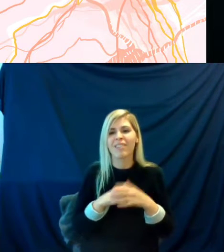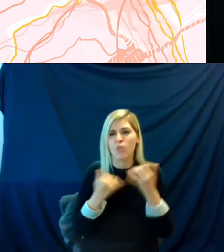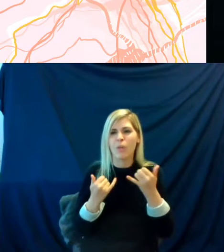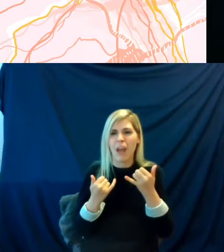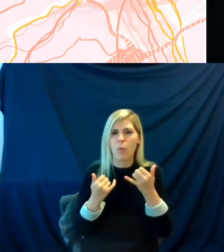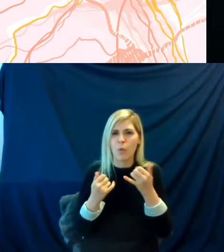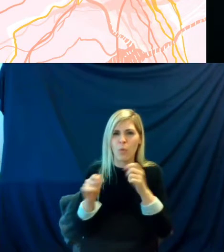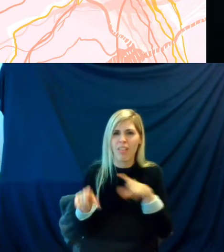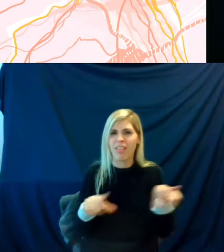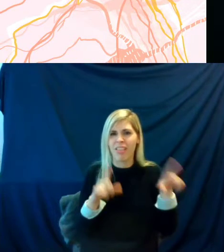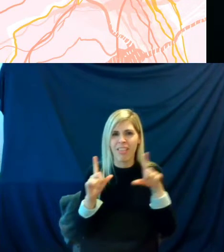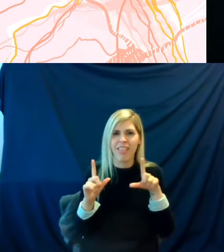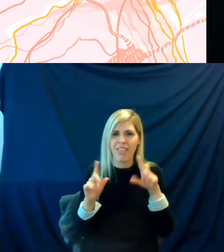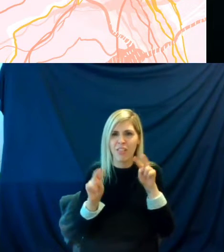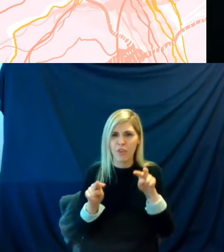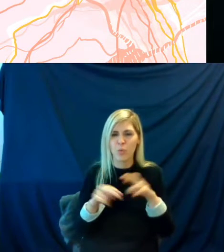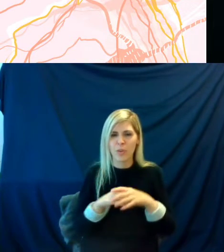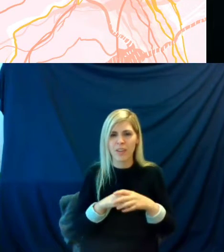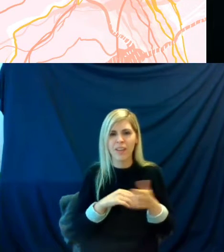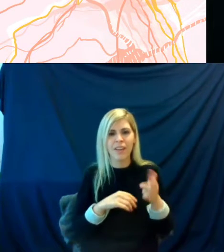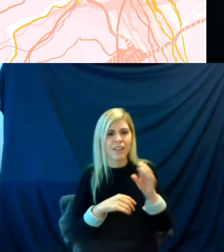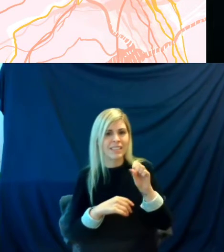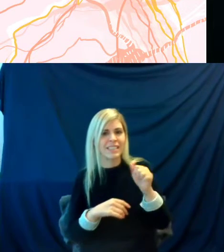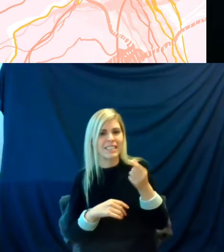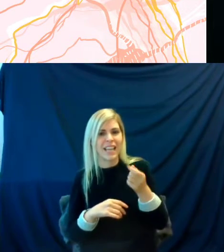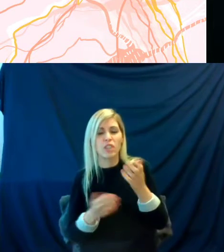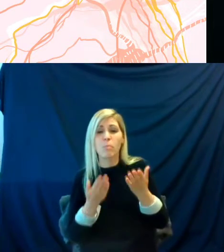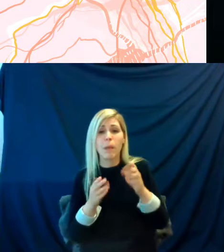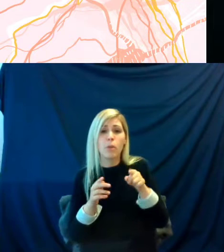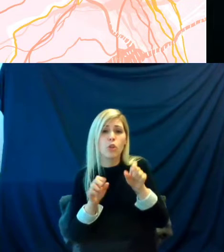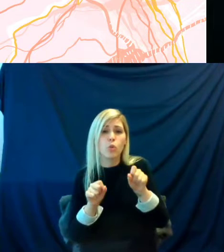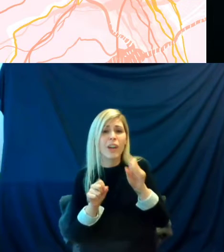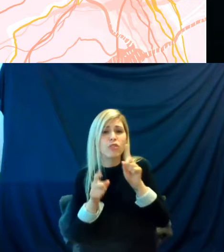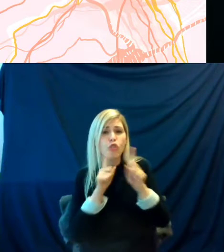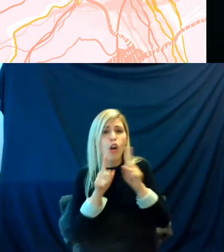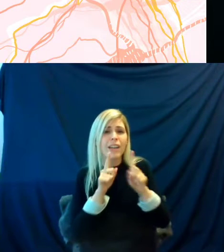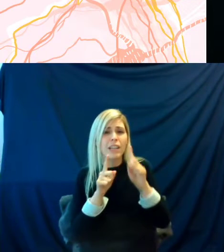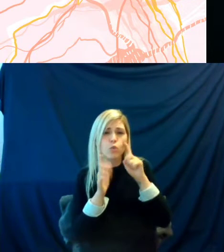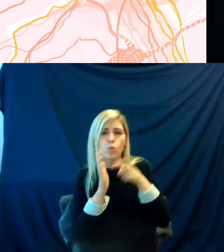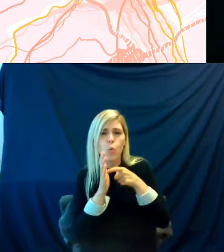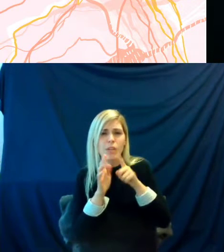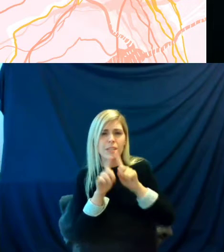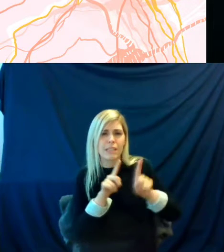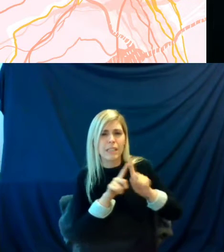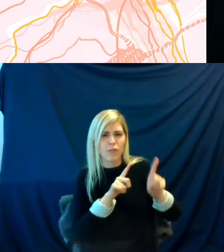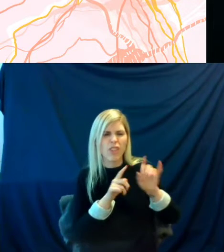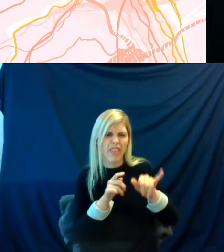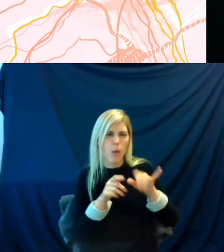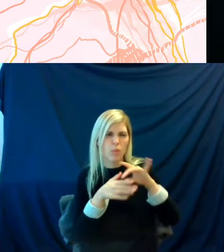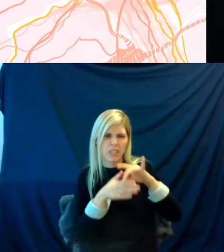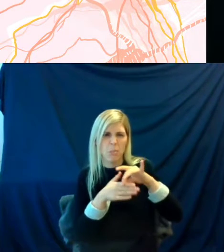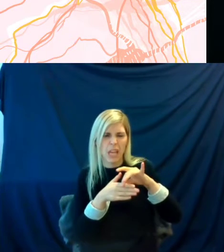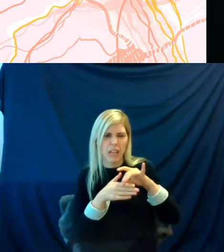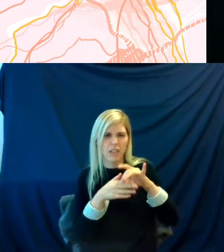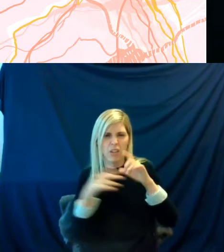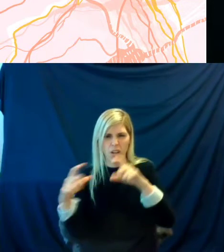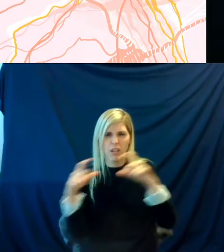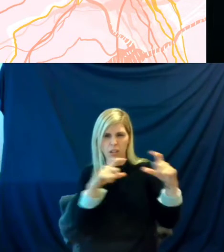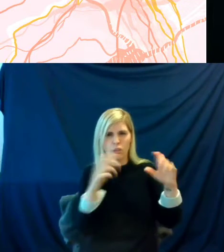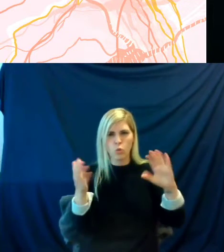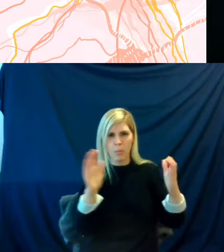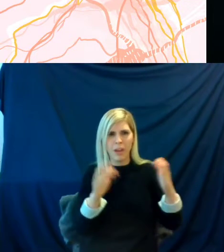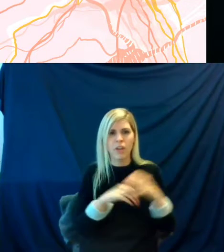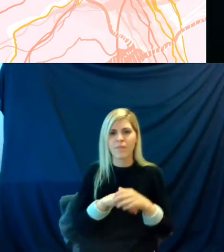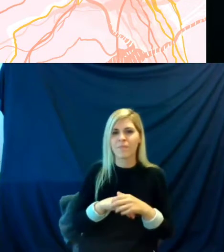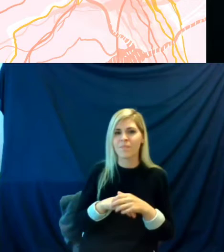So now we'll just run the viewer here. Yeah, maybe you can do a little bit of talking to see the difference, because that was the kind of meat of the